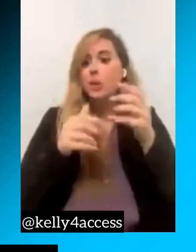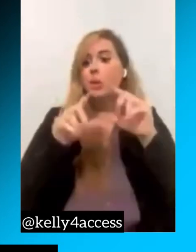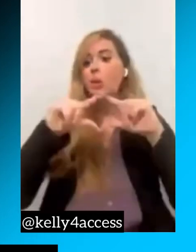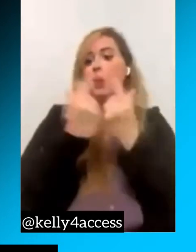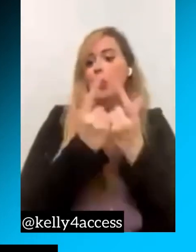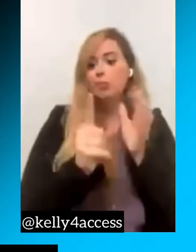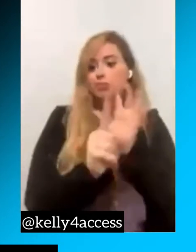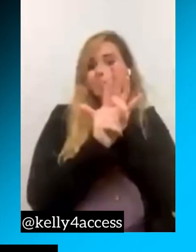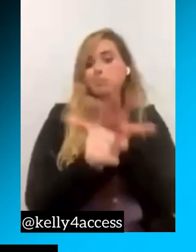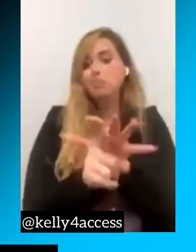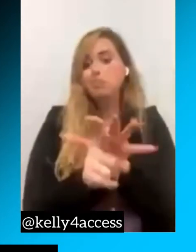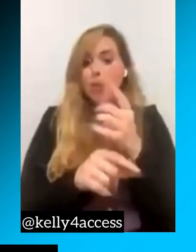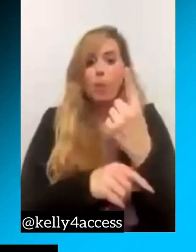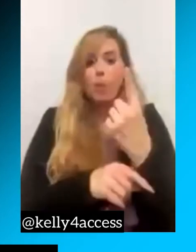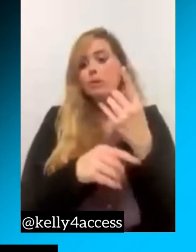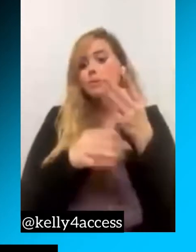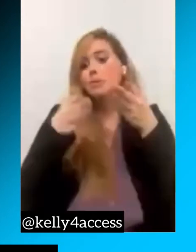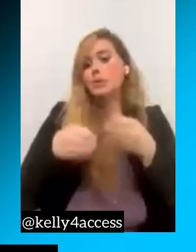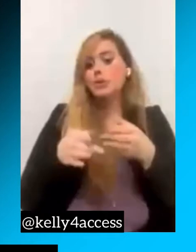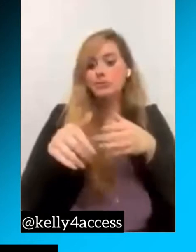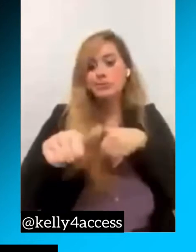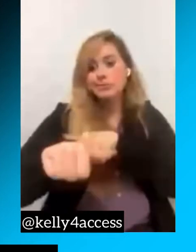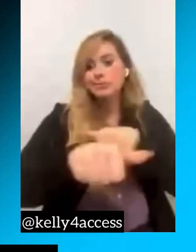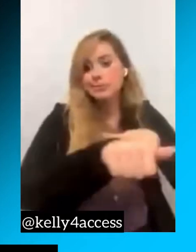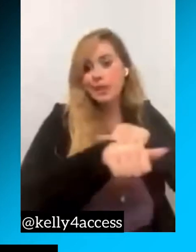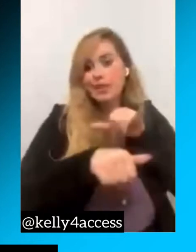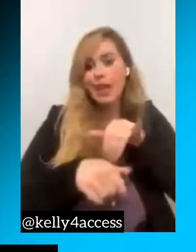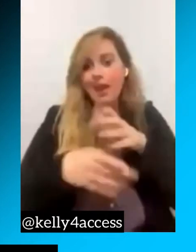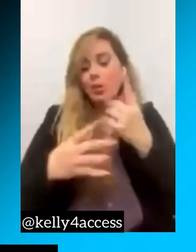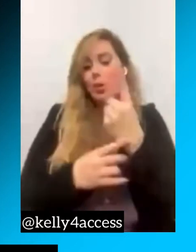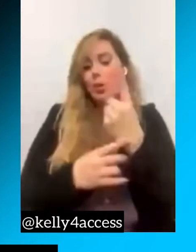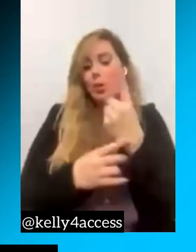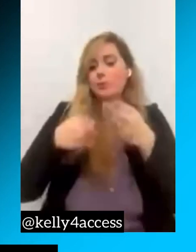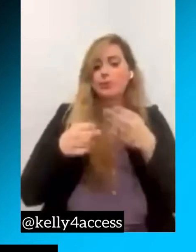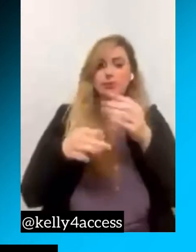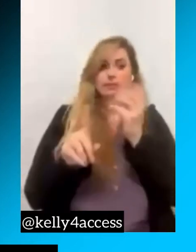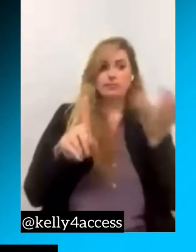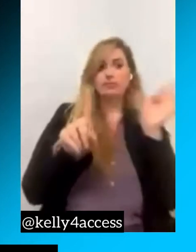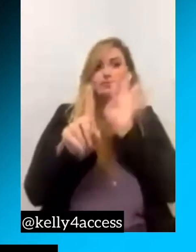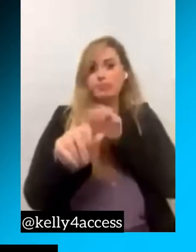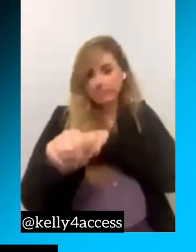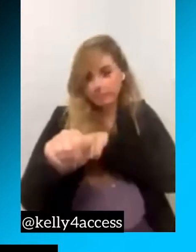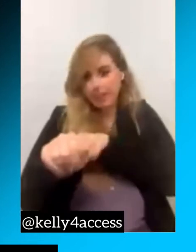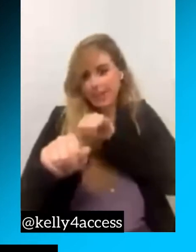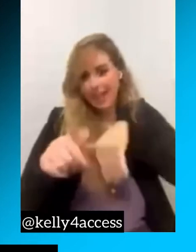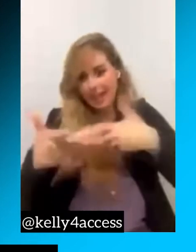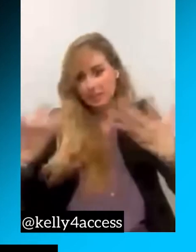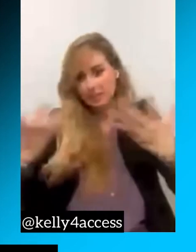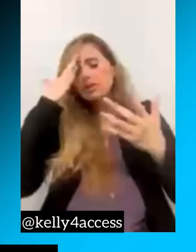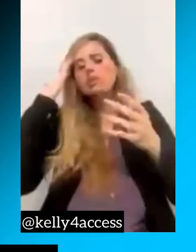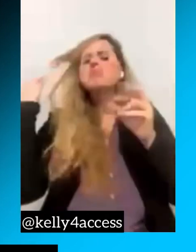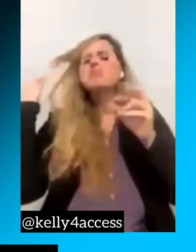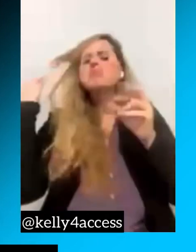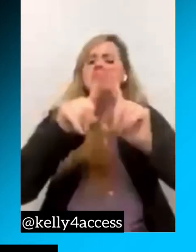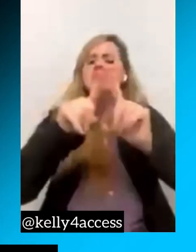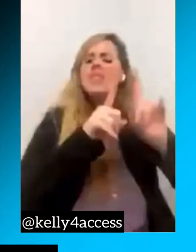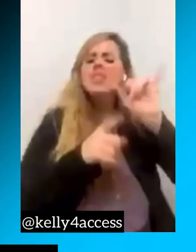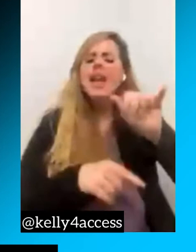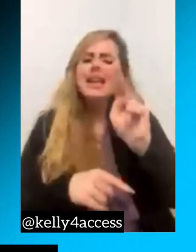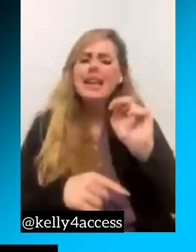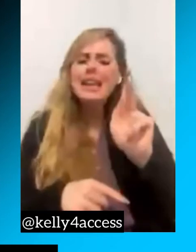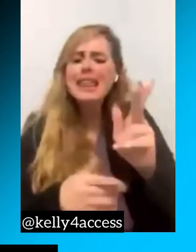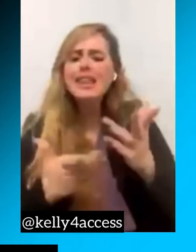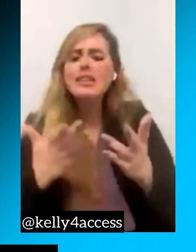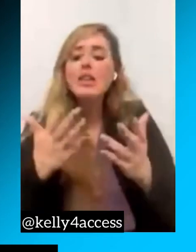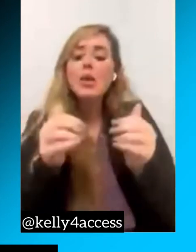group oriented, the kink difference between that and polyamory, there may not be the intimacy or